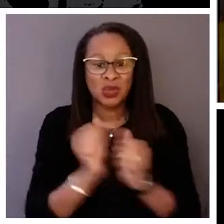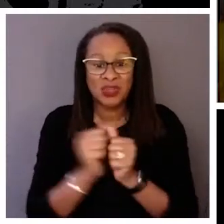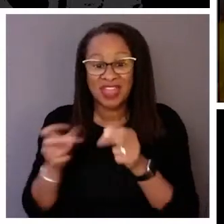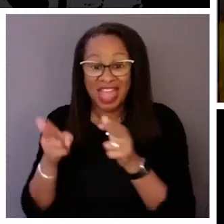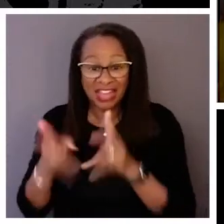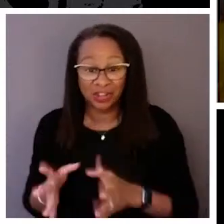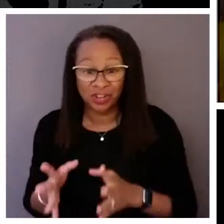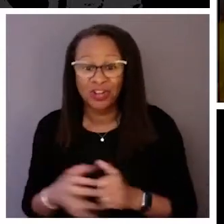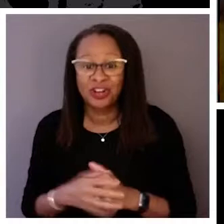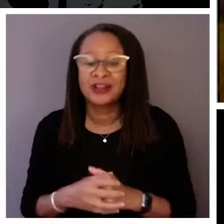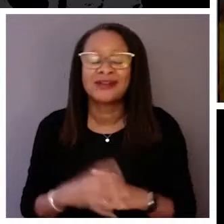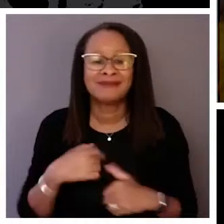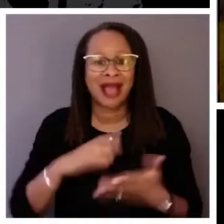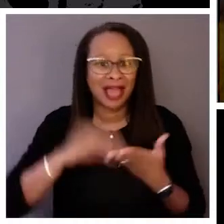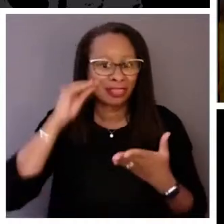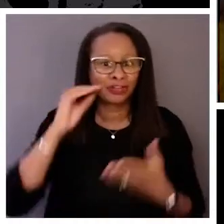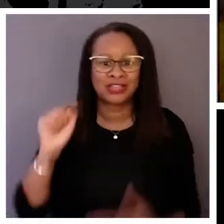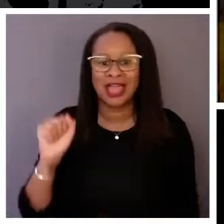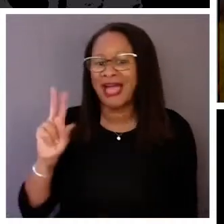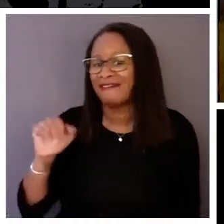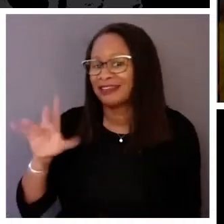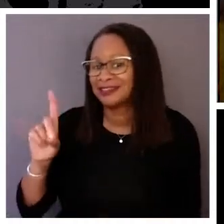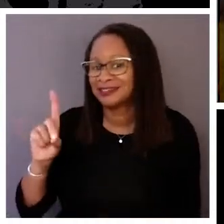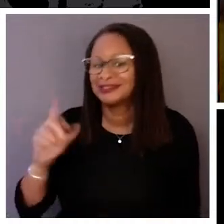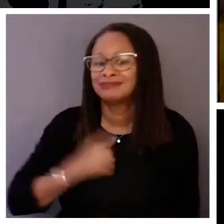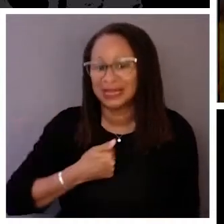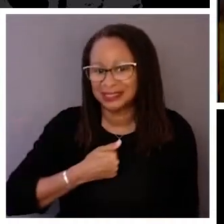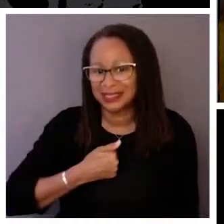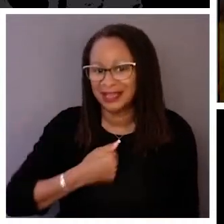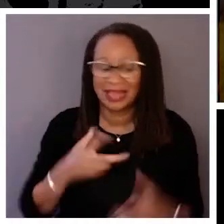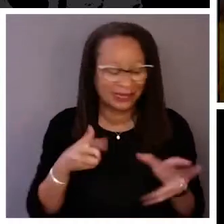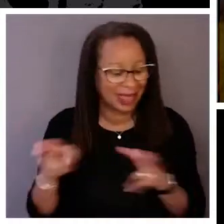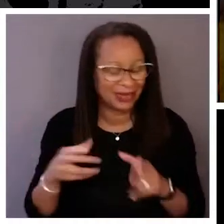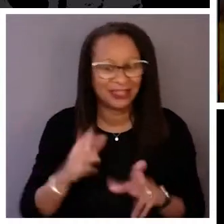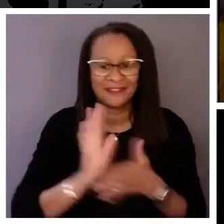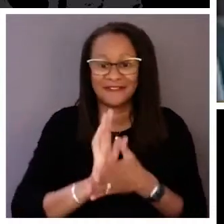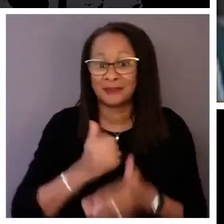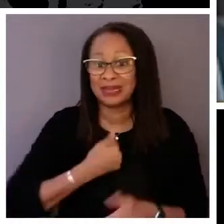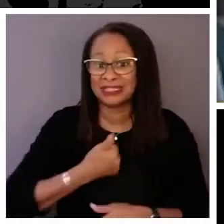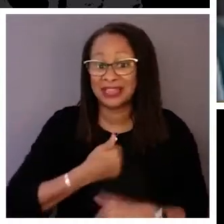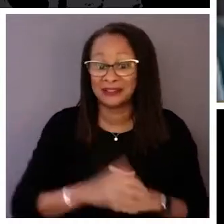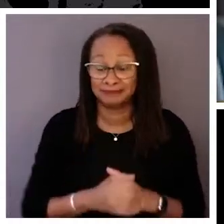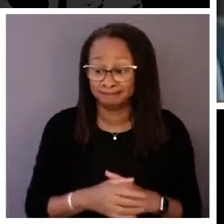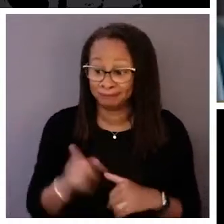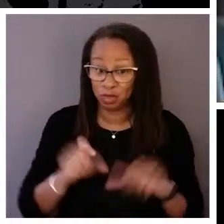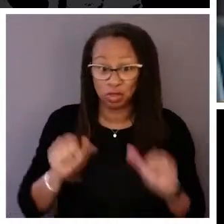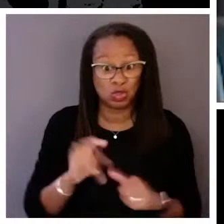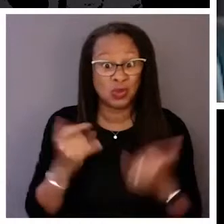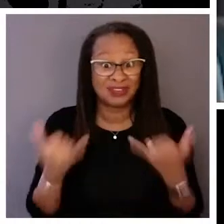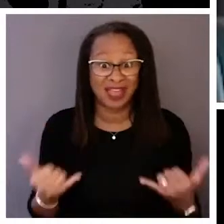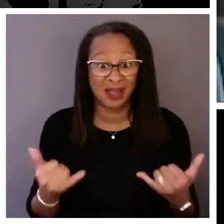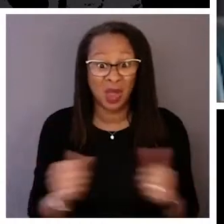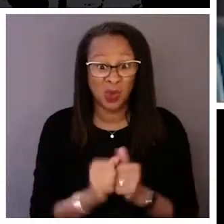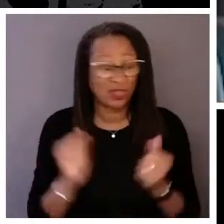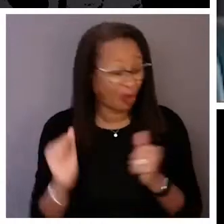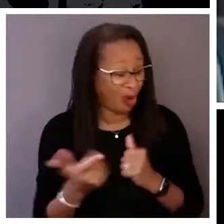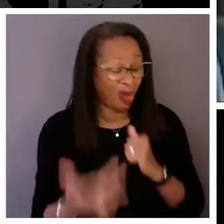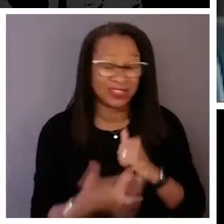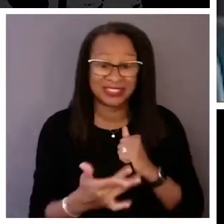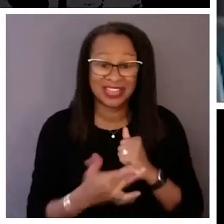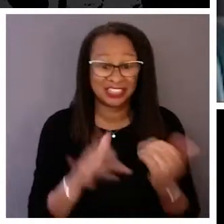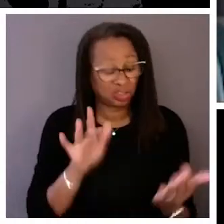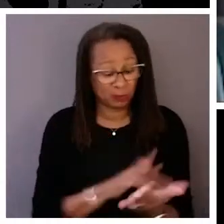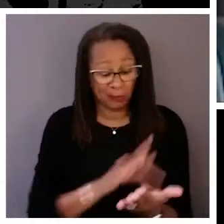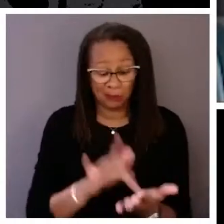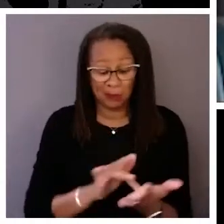with our editor, I learned Avid myself and edited the film. And we're able to do that nowadays with all the